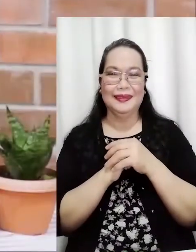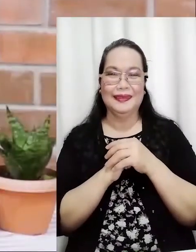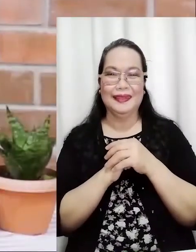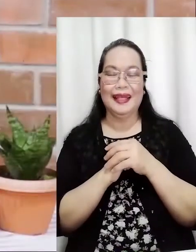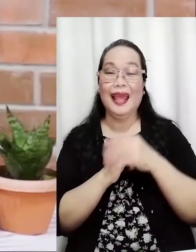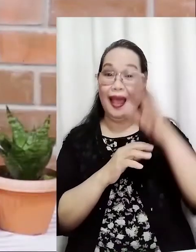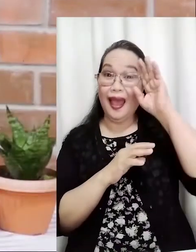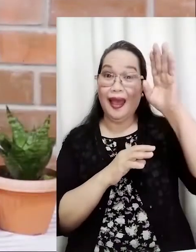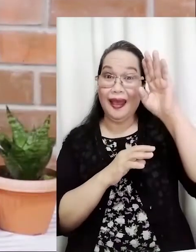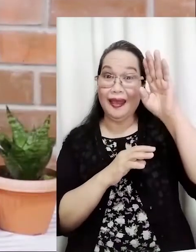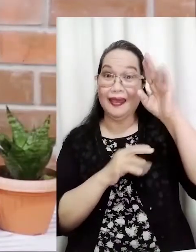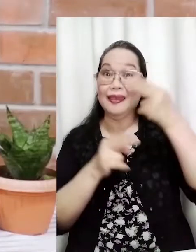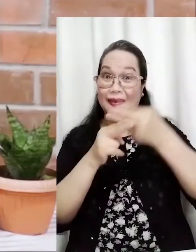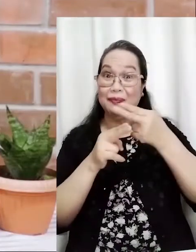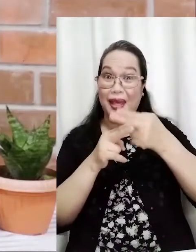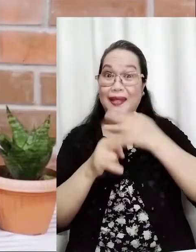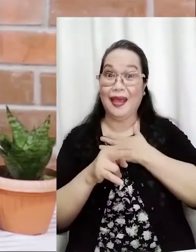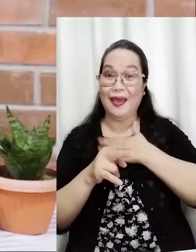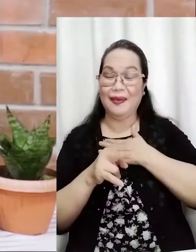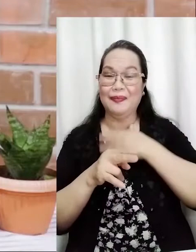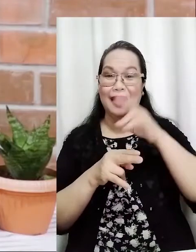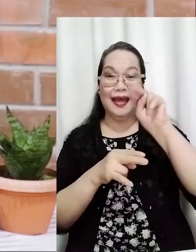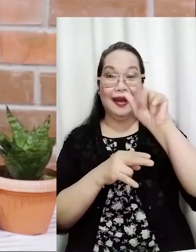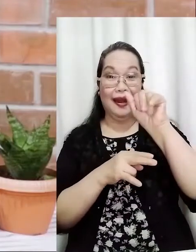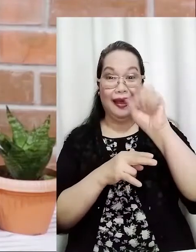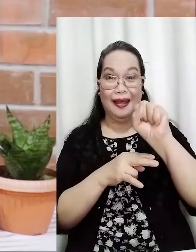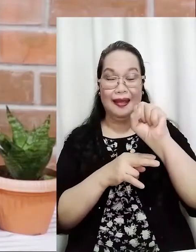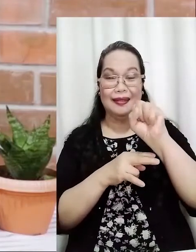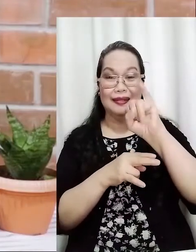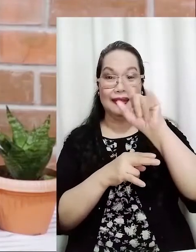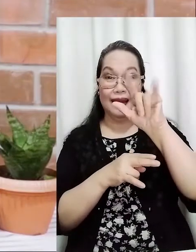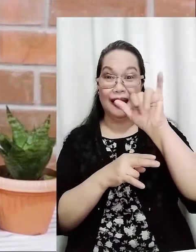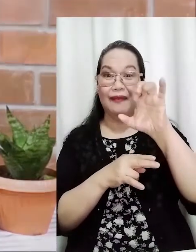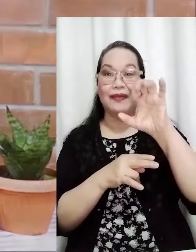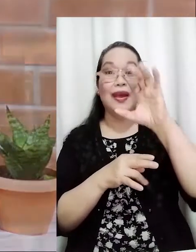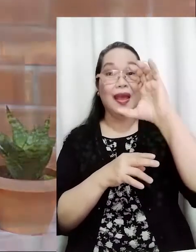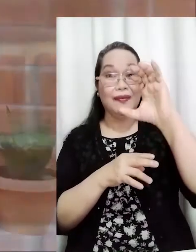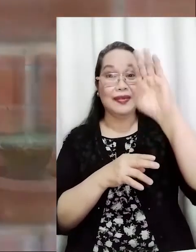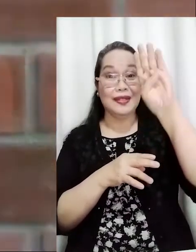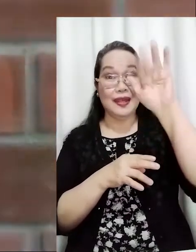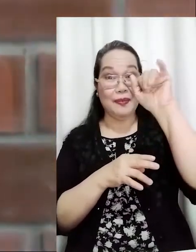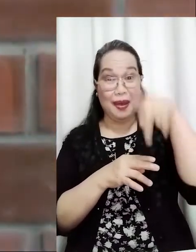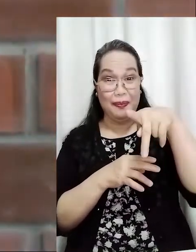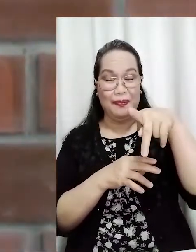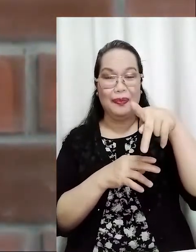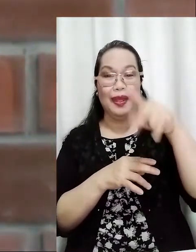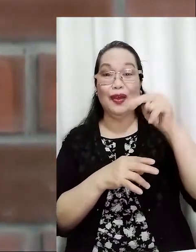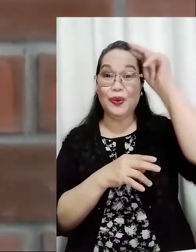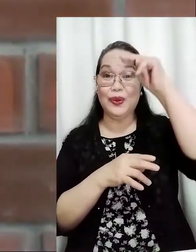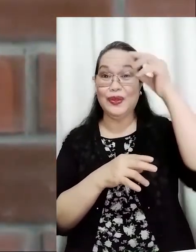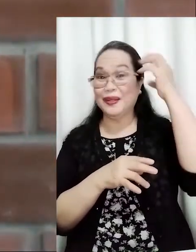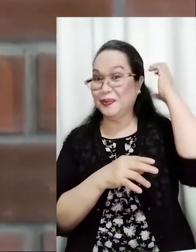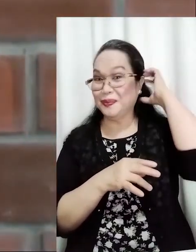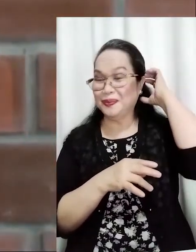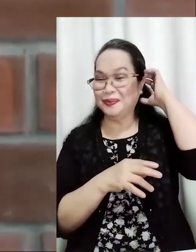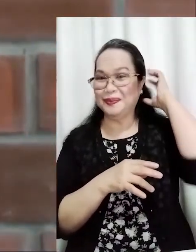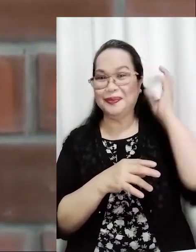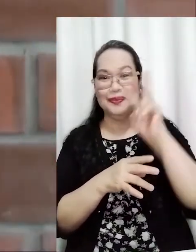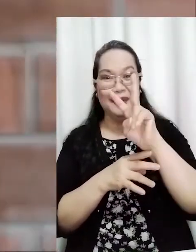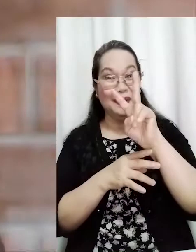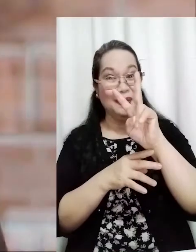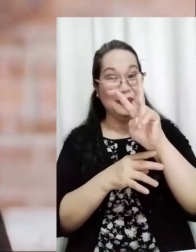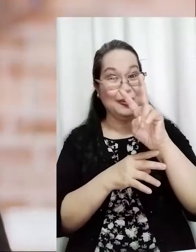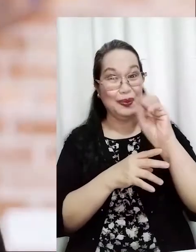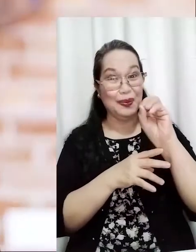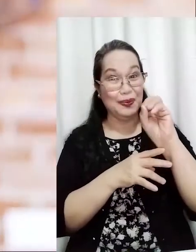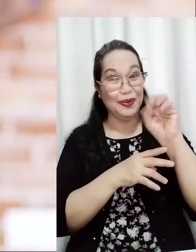Pastor Nas Silava of Conservative Baptist Association, Northern Mindanao. In 2015, after